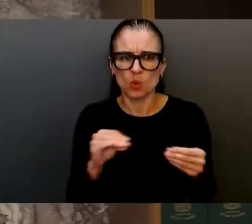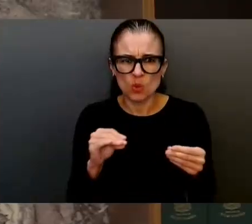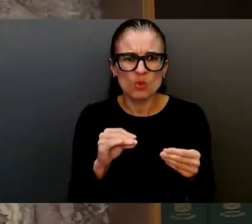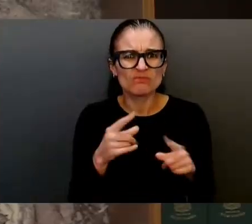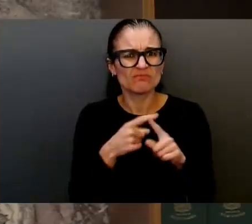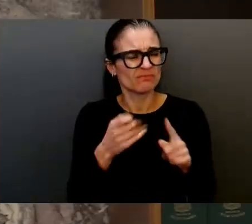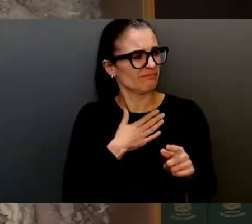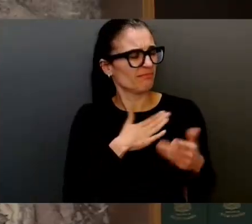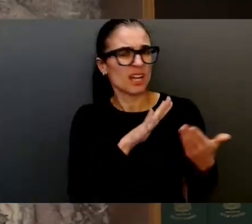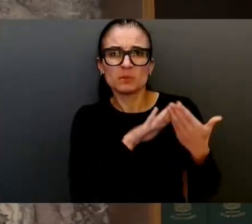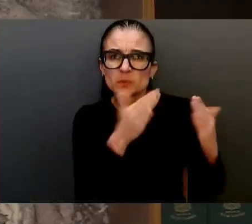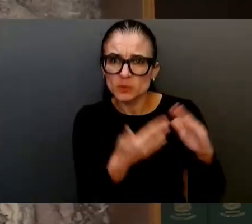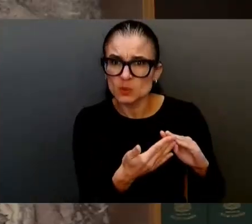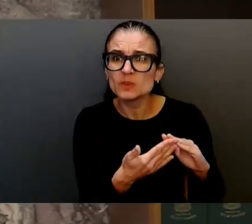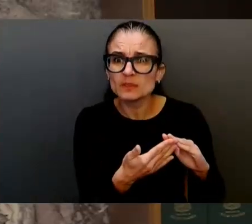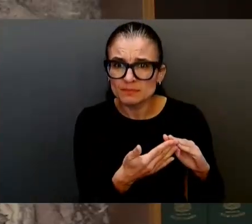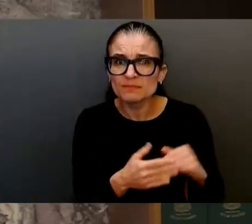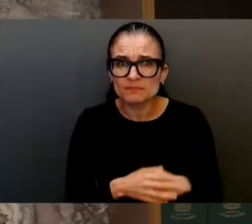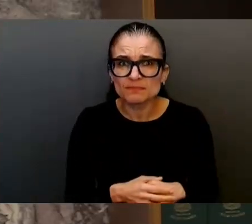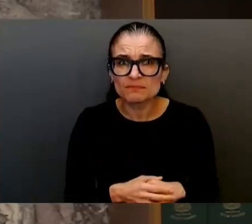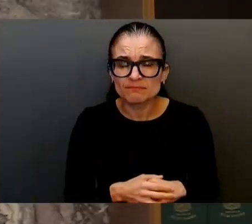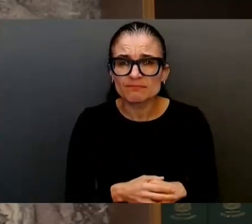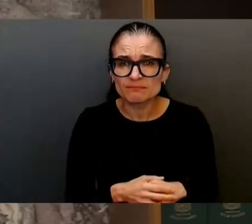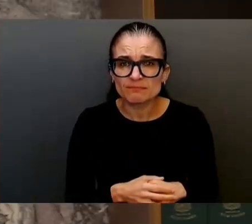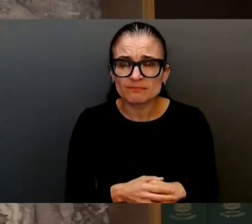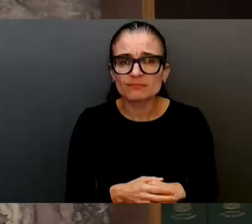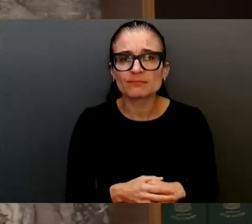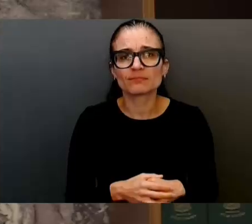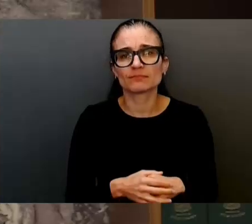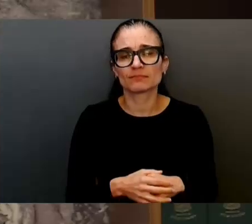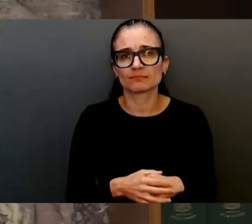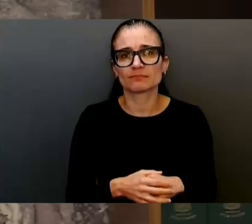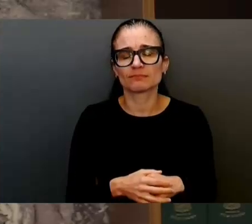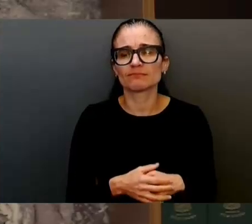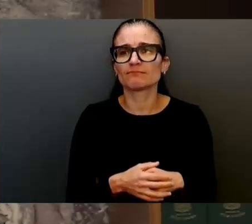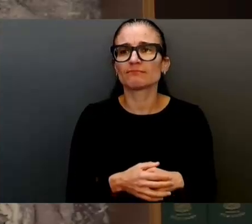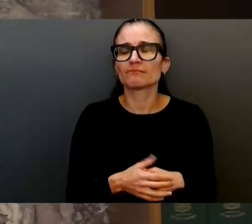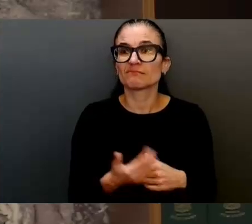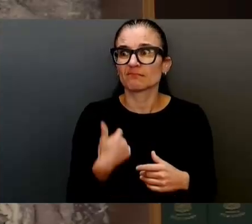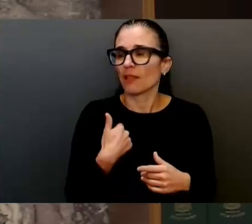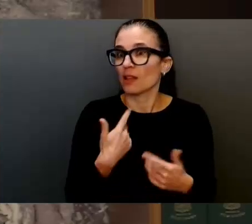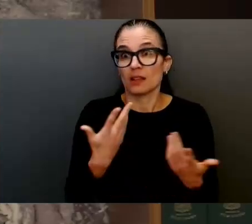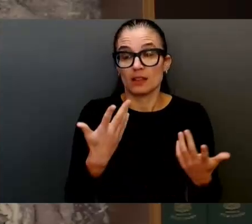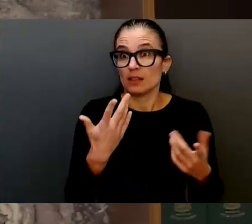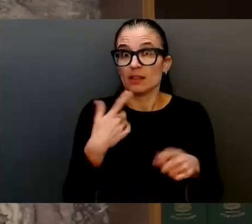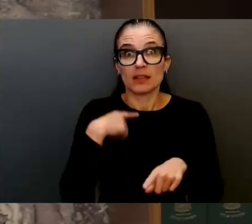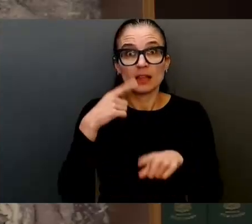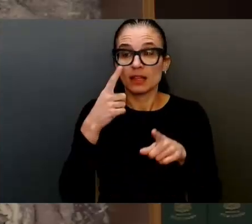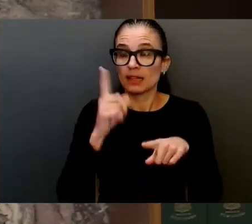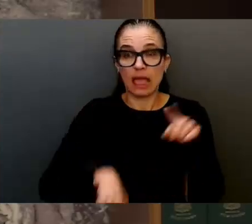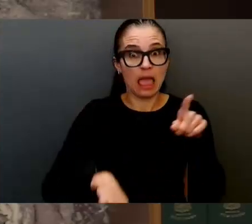And I don't know how many funerals members have had to go to